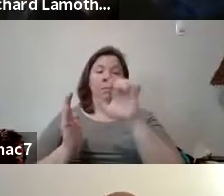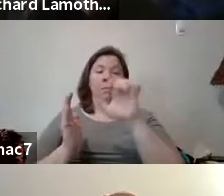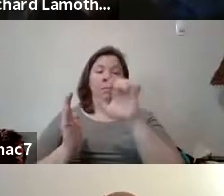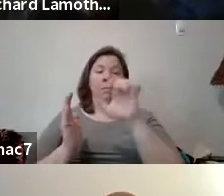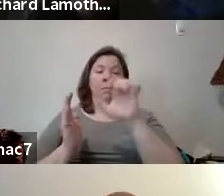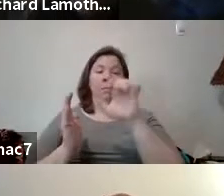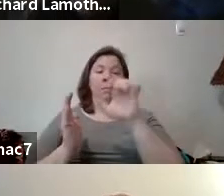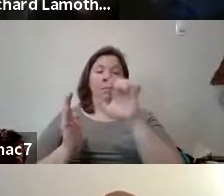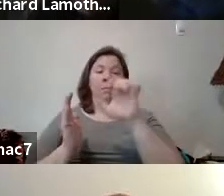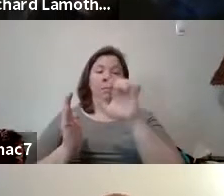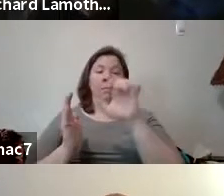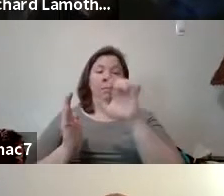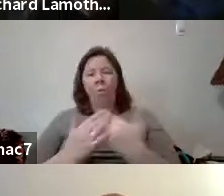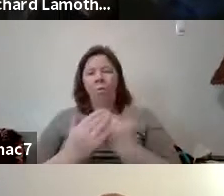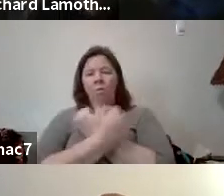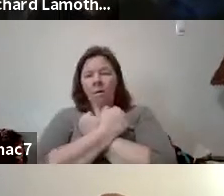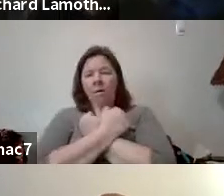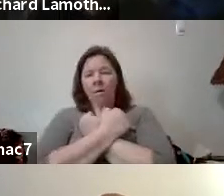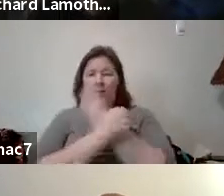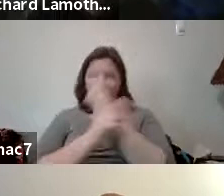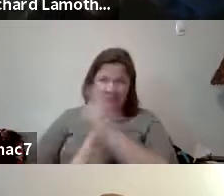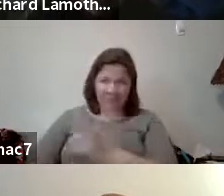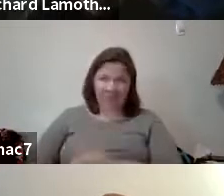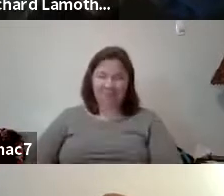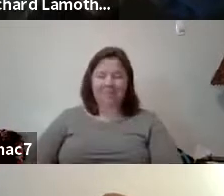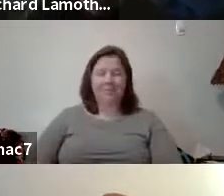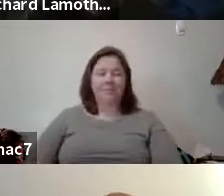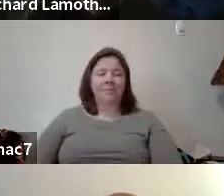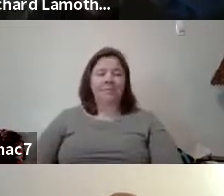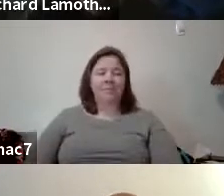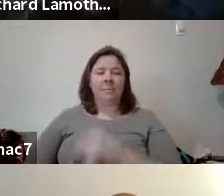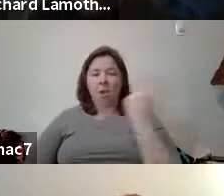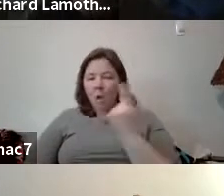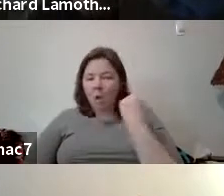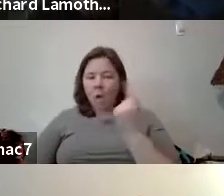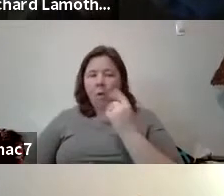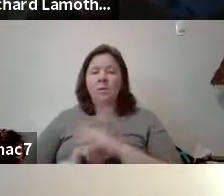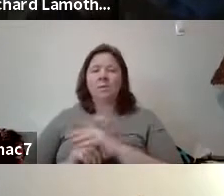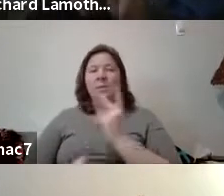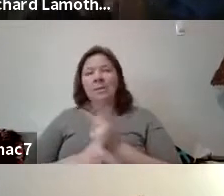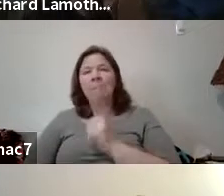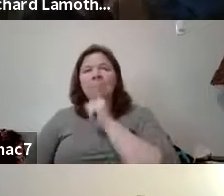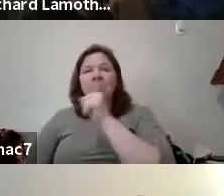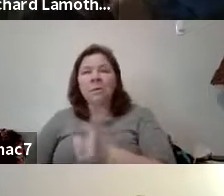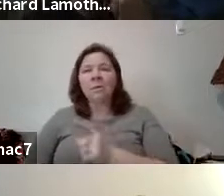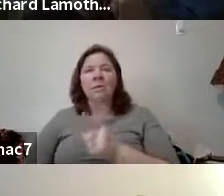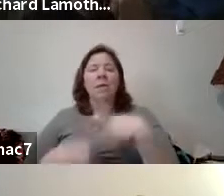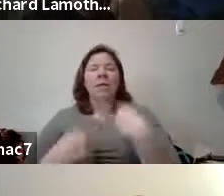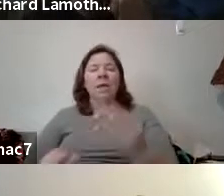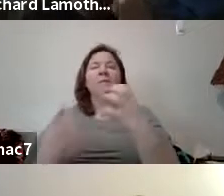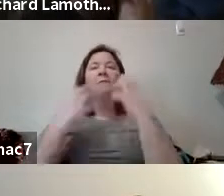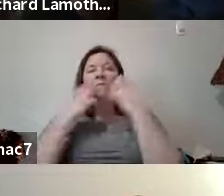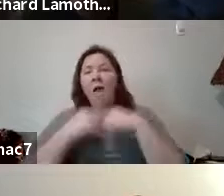respect. Always keeping it real, always giving value. And there's so much that